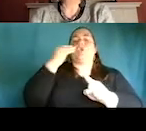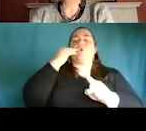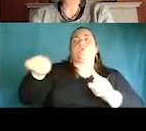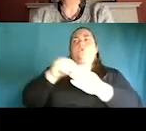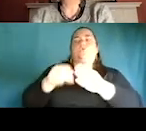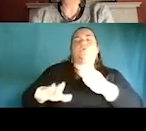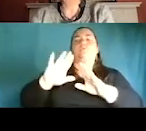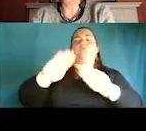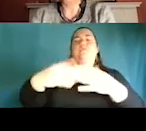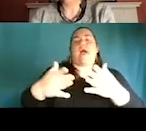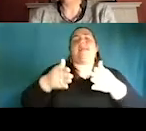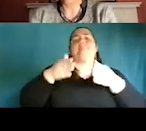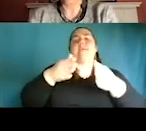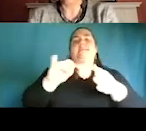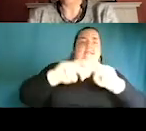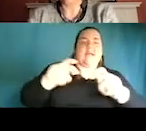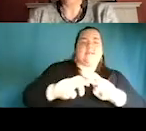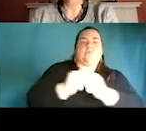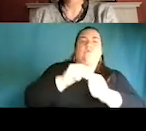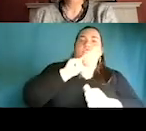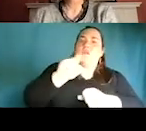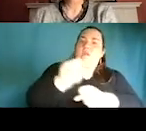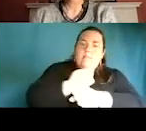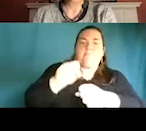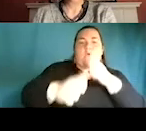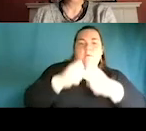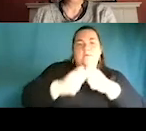problems which arise from scientific queries.